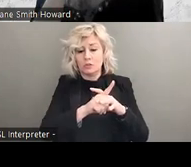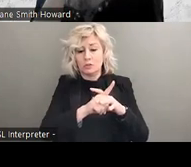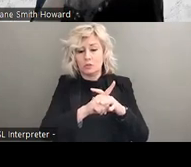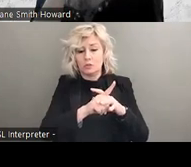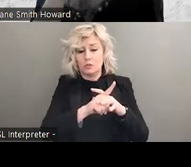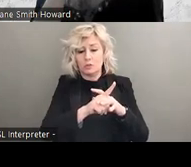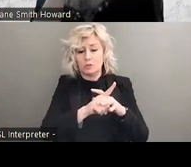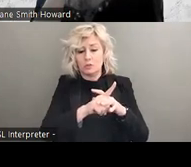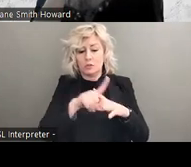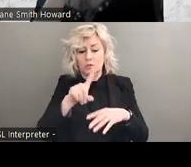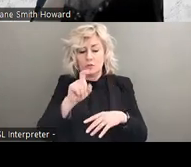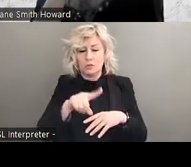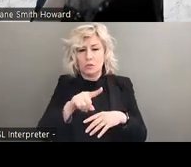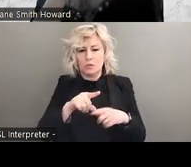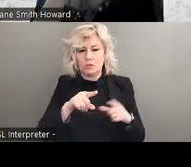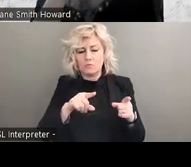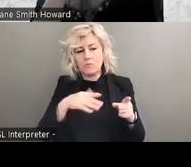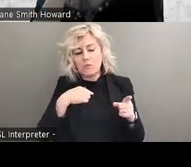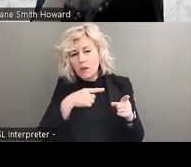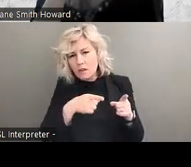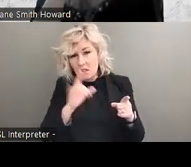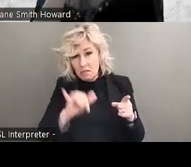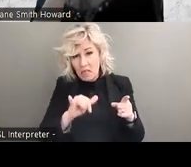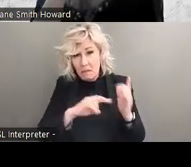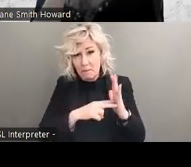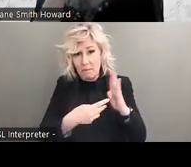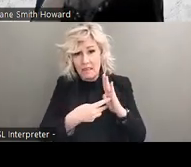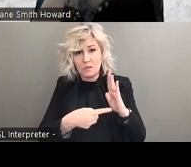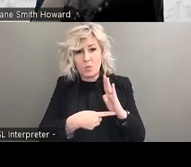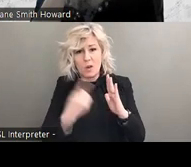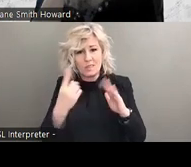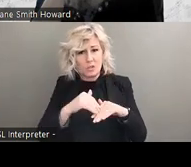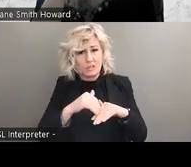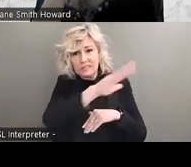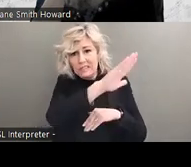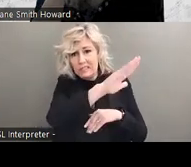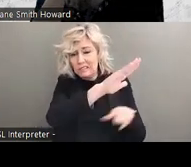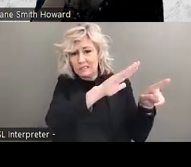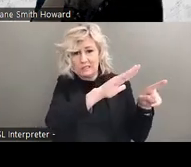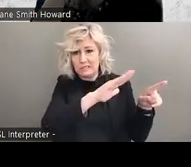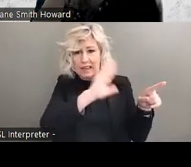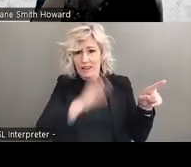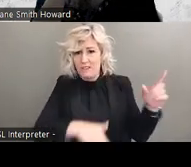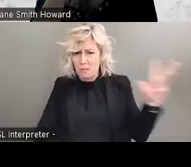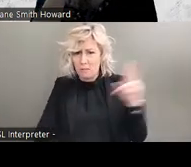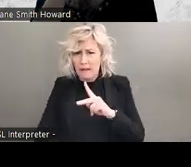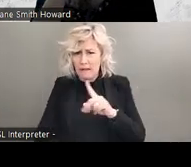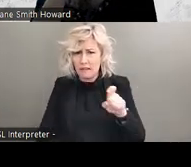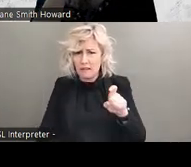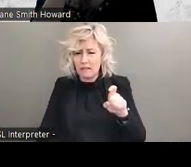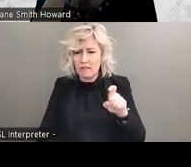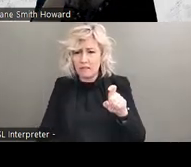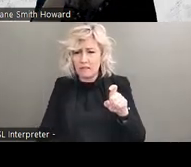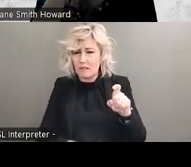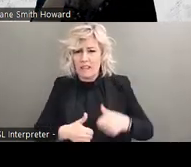I'd be interested in Dawn answering is, does this mean once they're sort of sent away, they don't ever come back and sort of